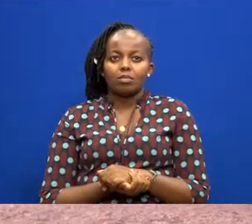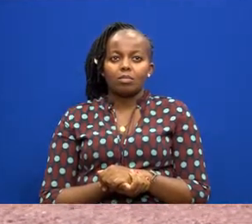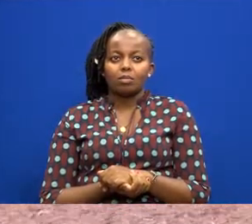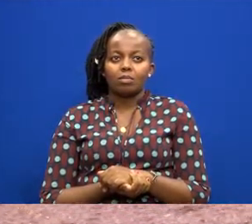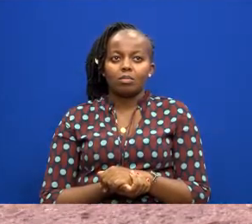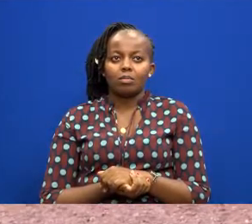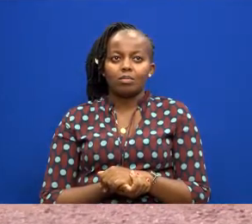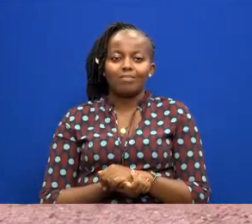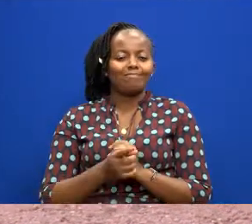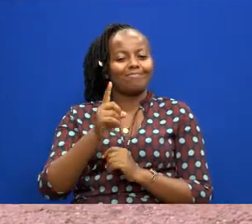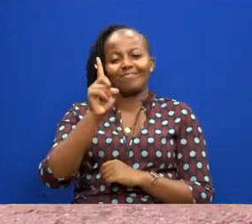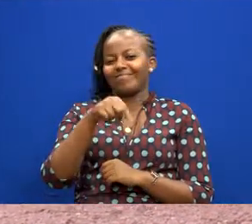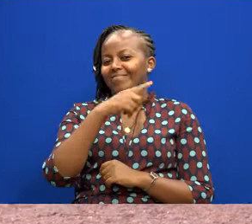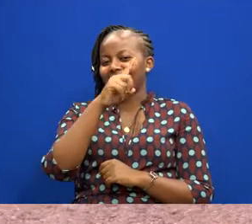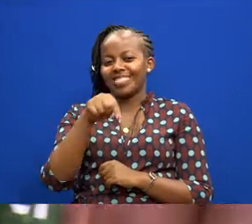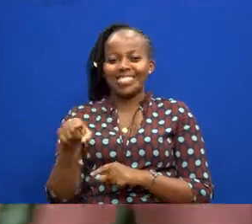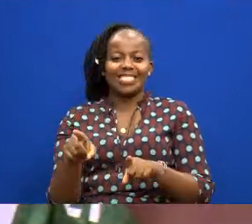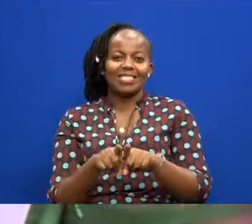Bant.